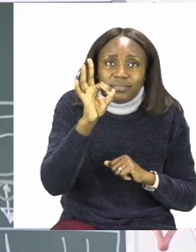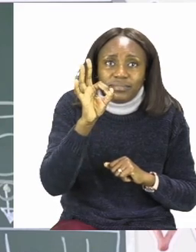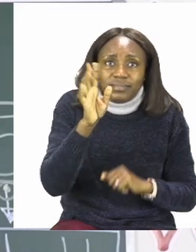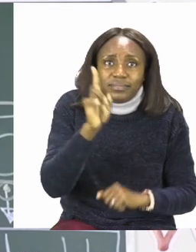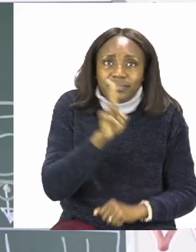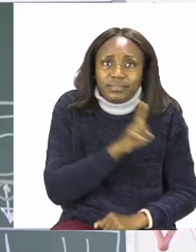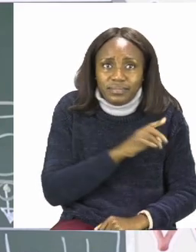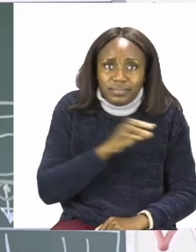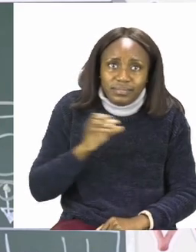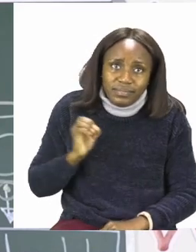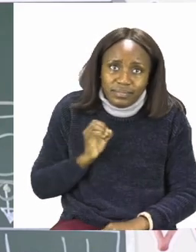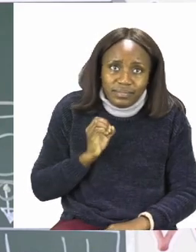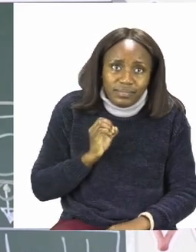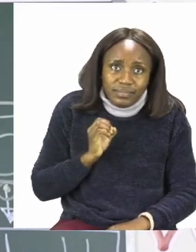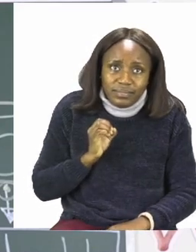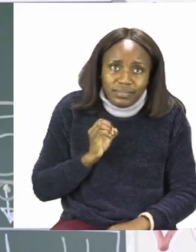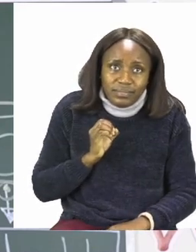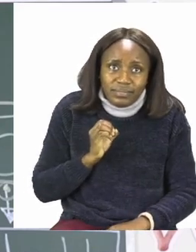9,